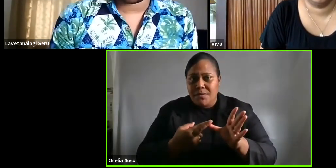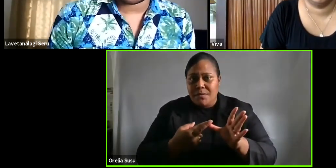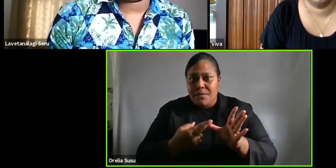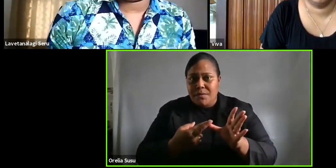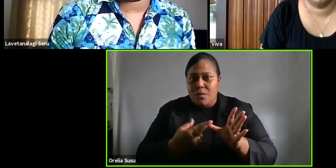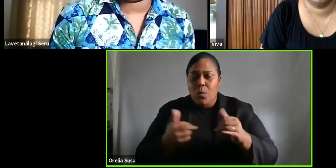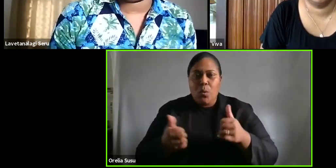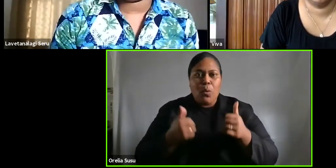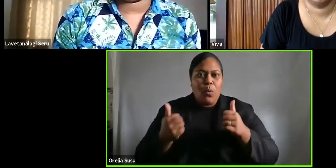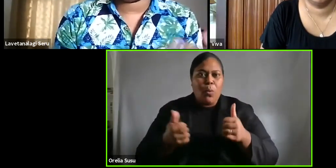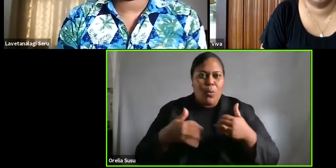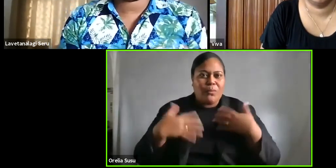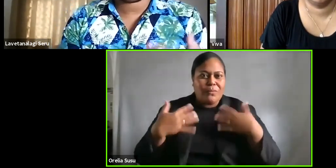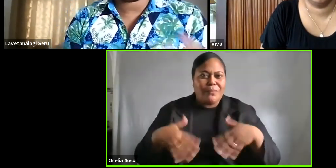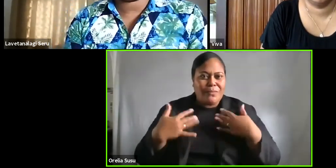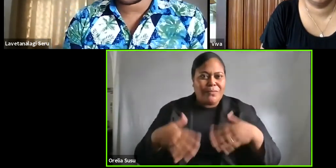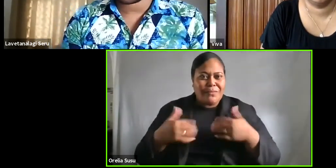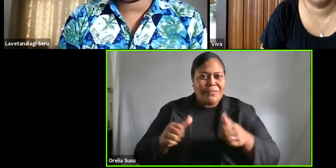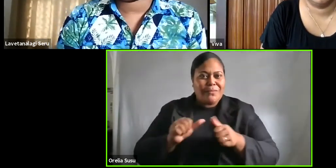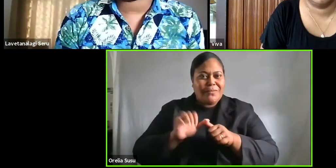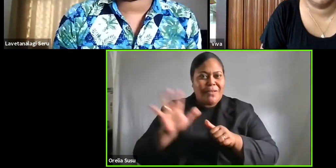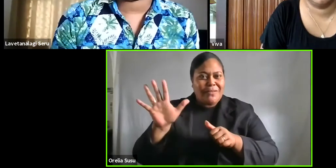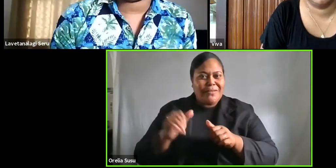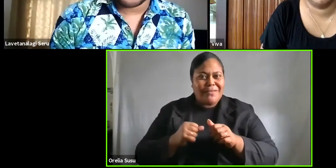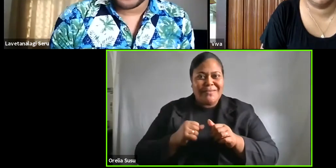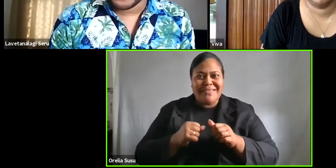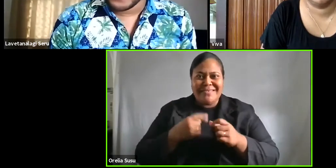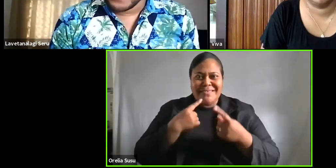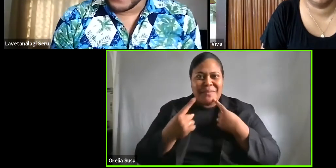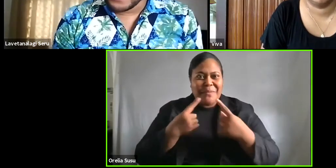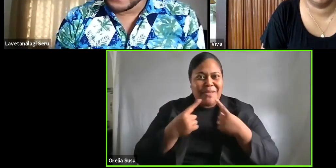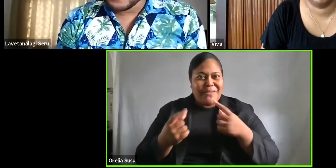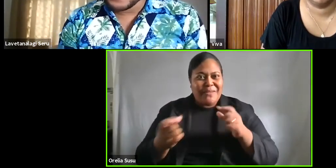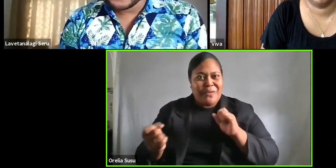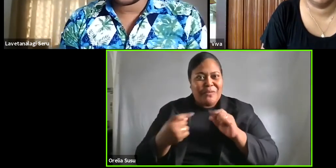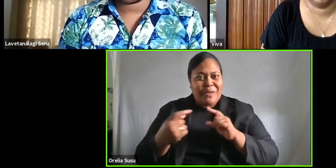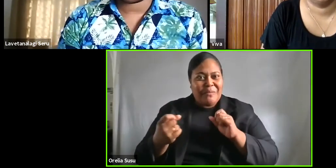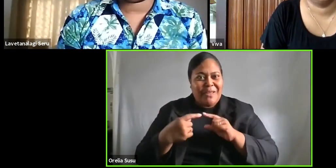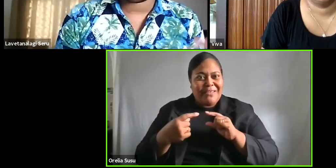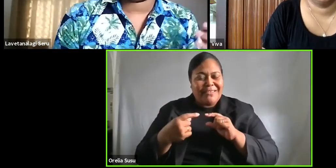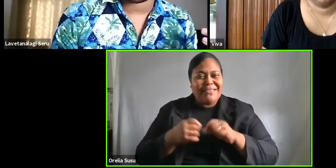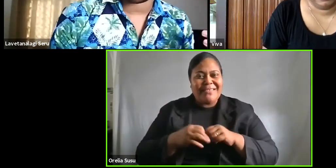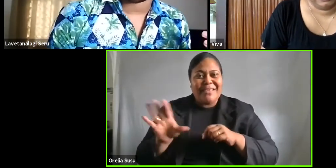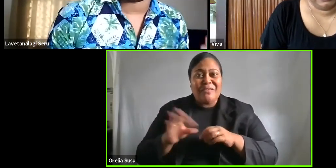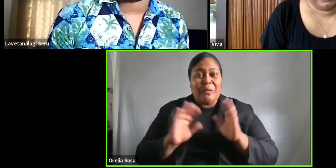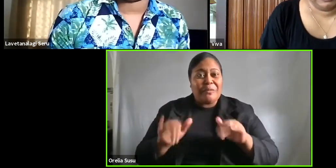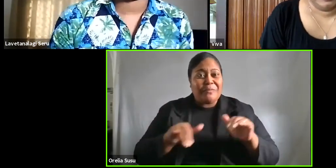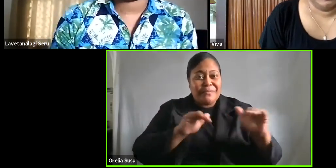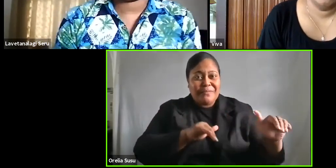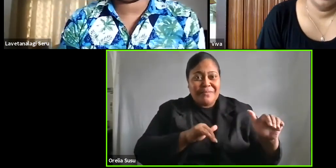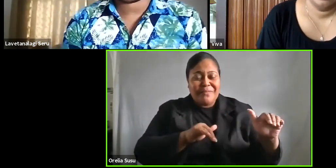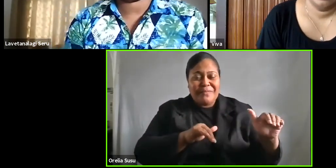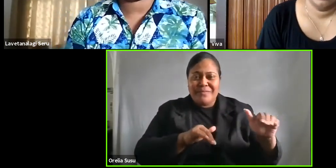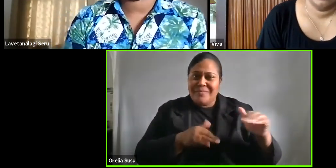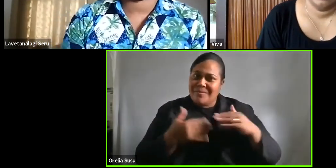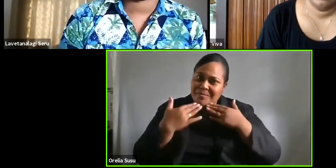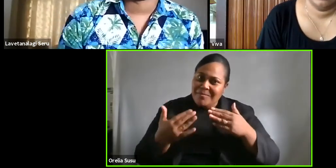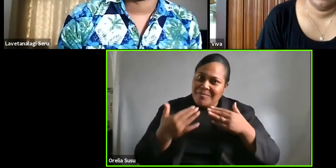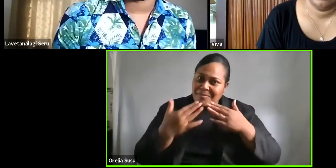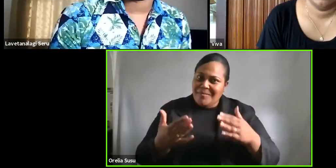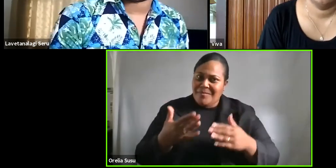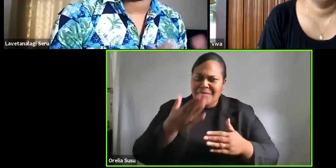excellent responses and feedback also from from the participants. And I just want to underscore the